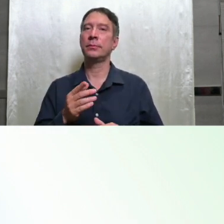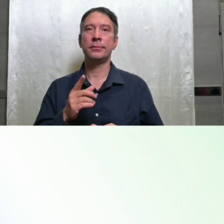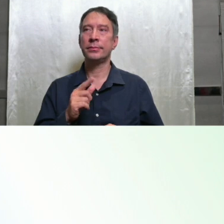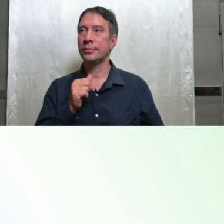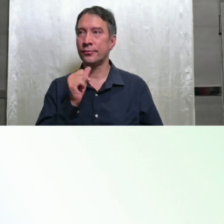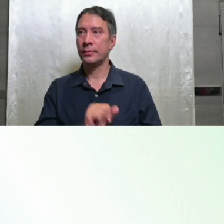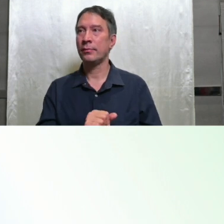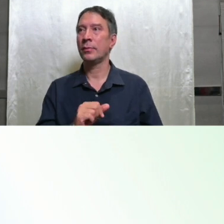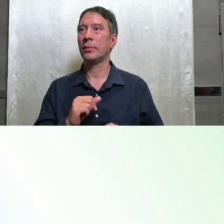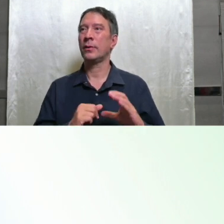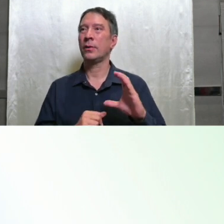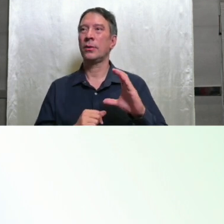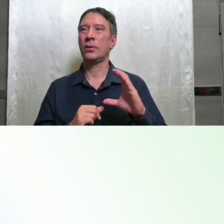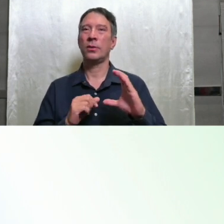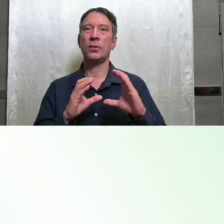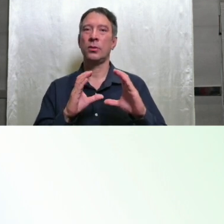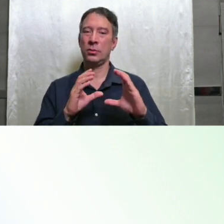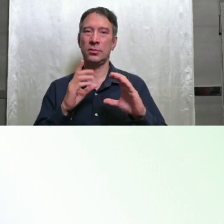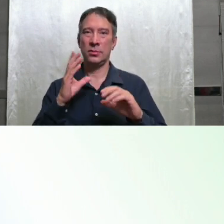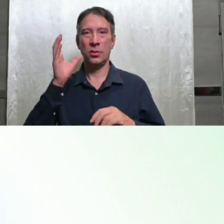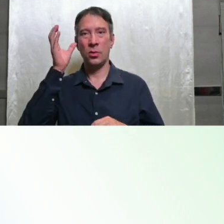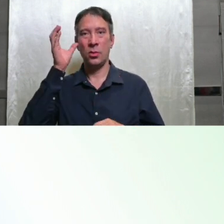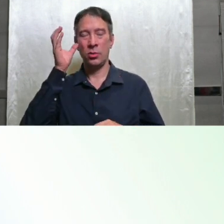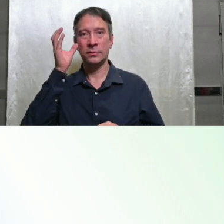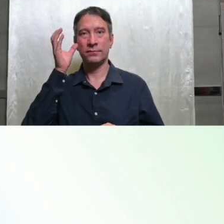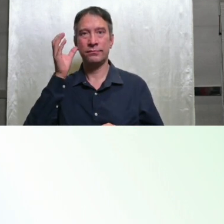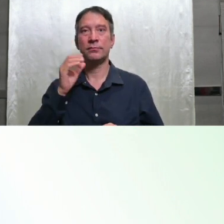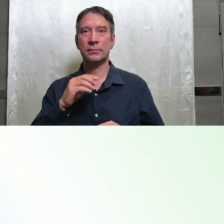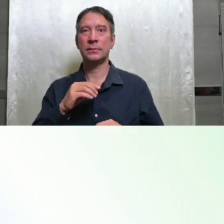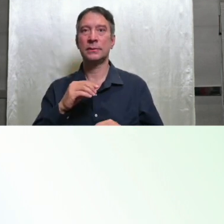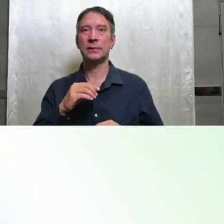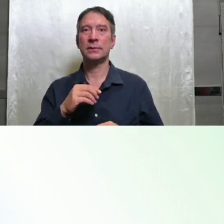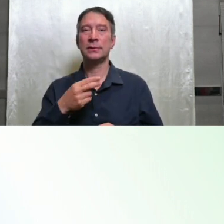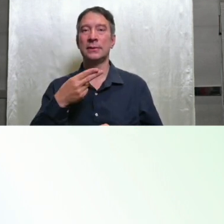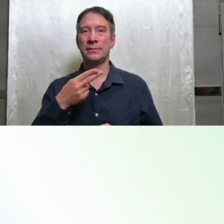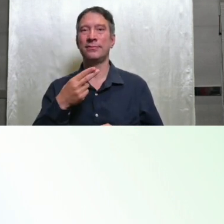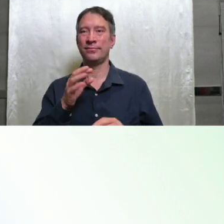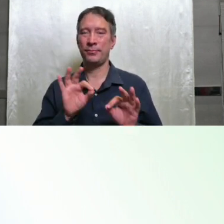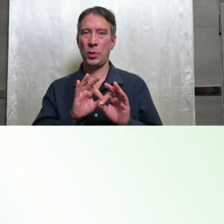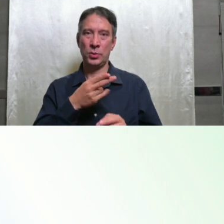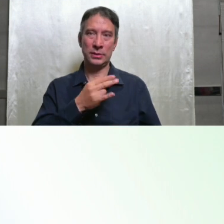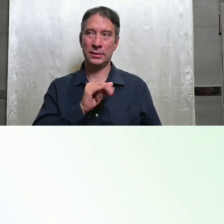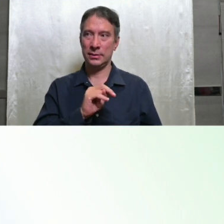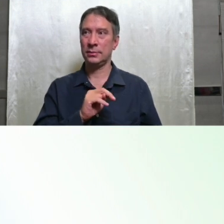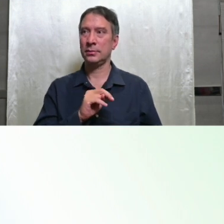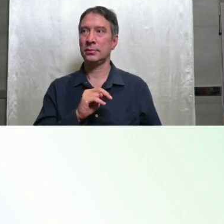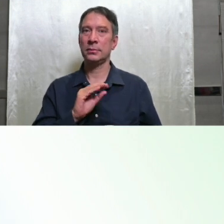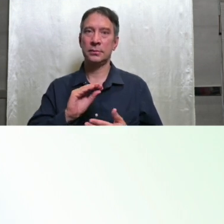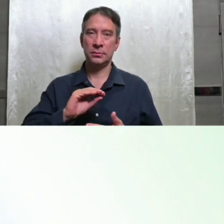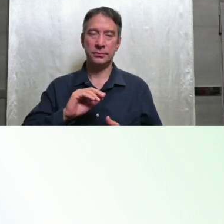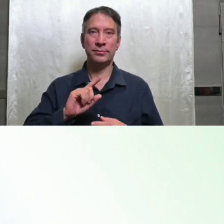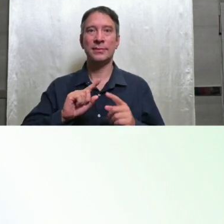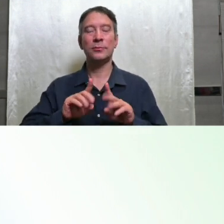buttons. Behind the scenes, Codevary examines his code and then provides personalized guidance